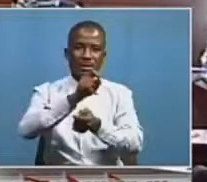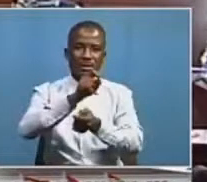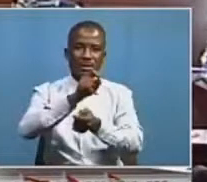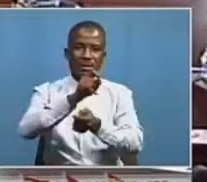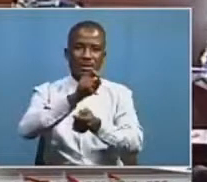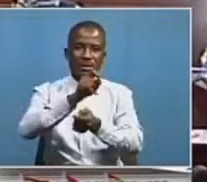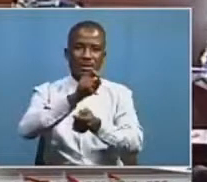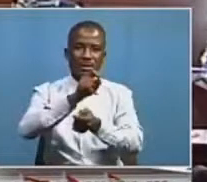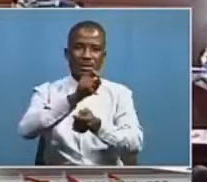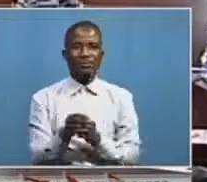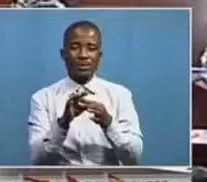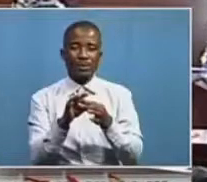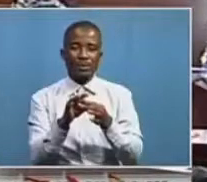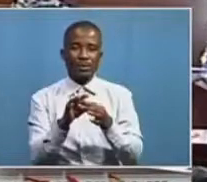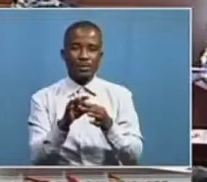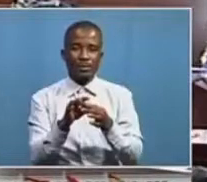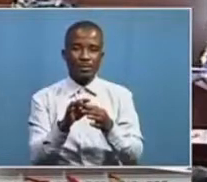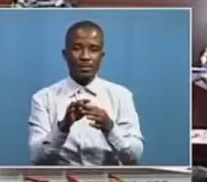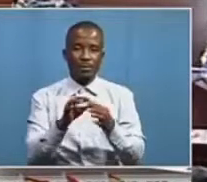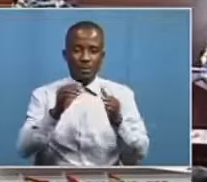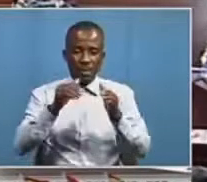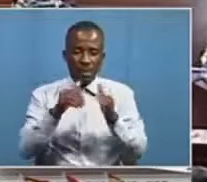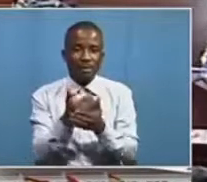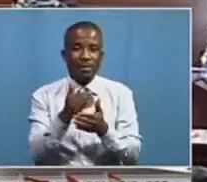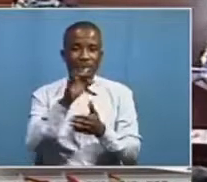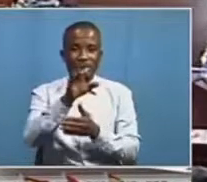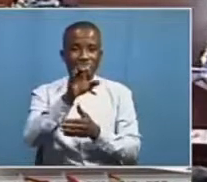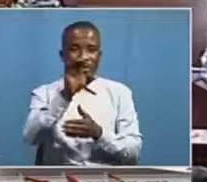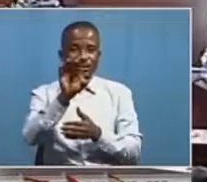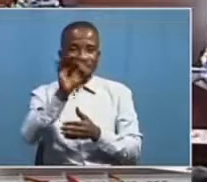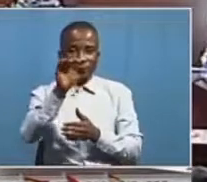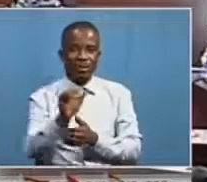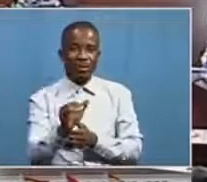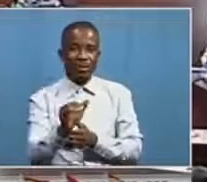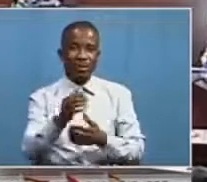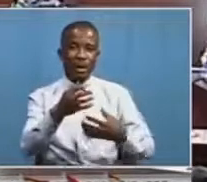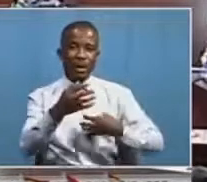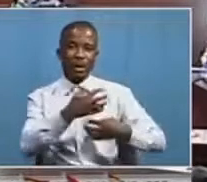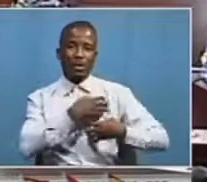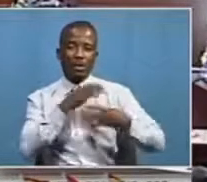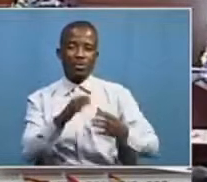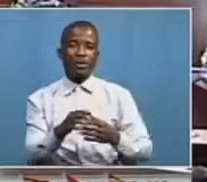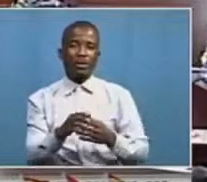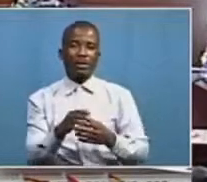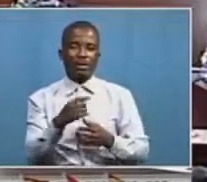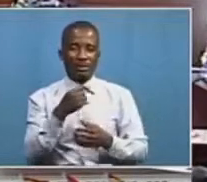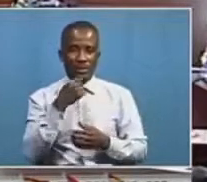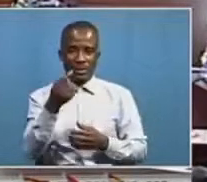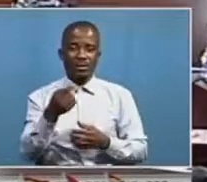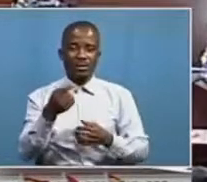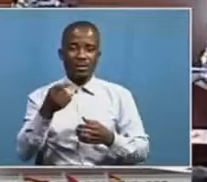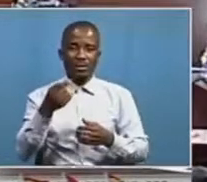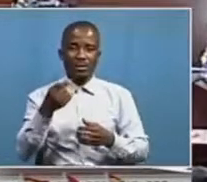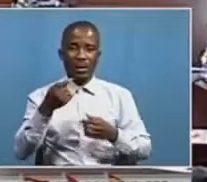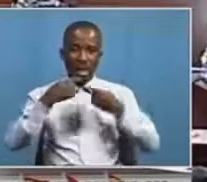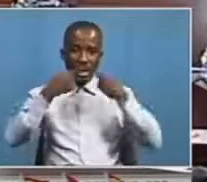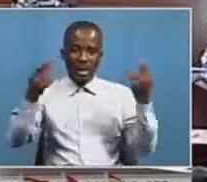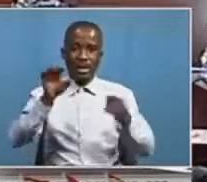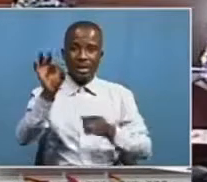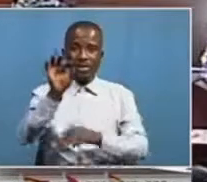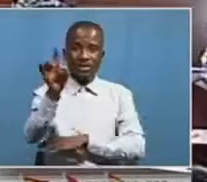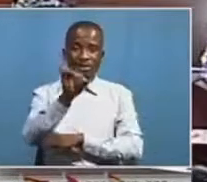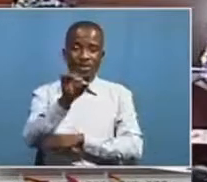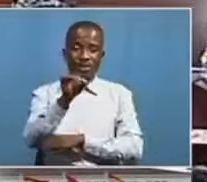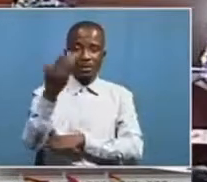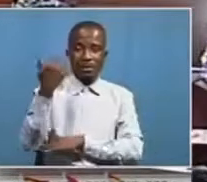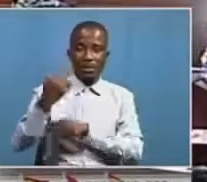the combined effect of C and F, the petitioner is asking this court to find the oral declaration made on 9 December